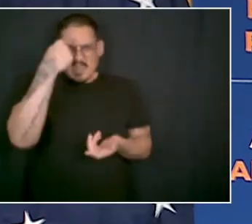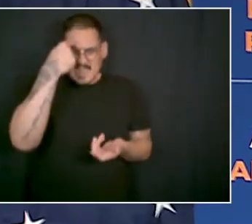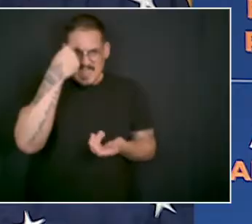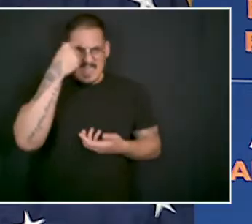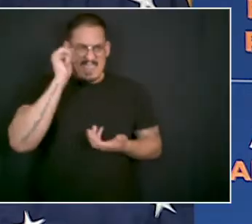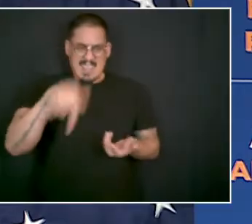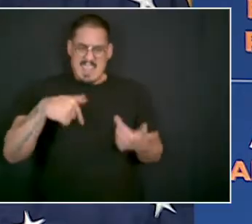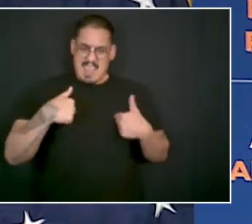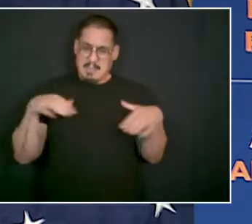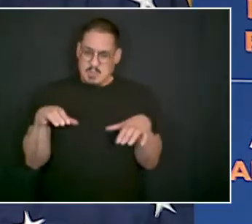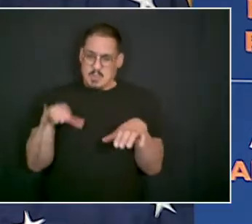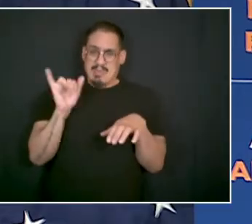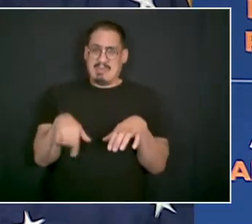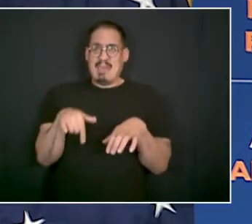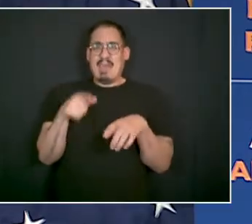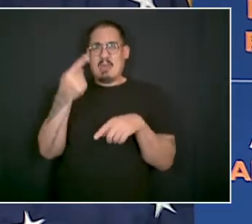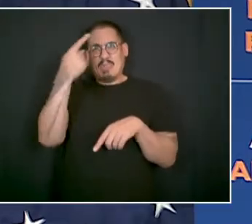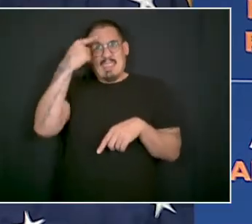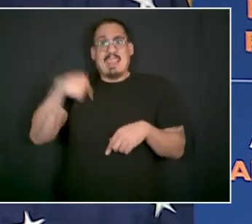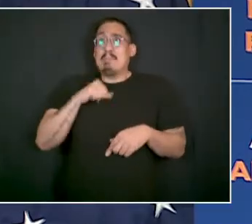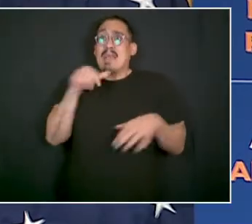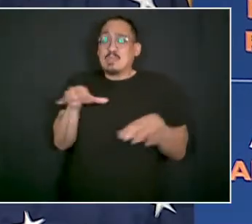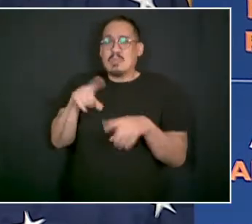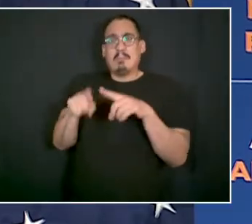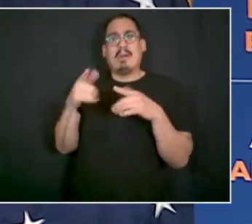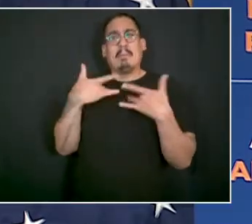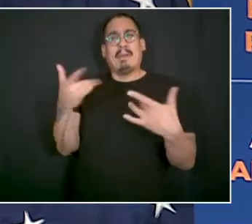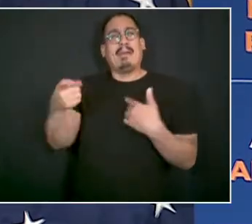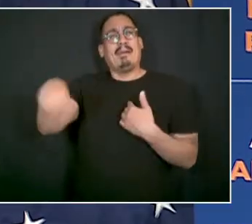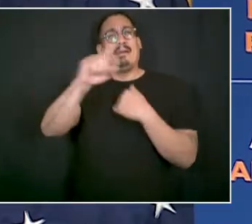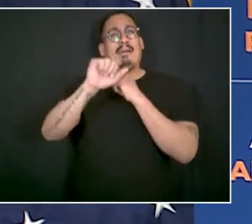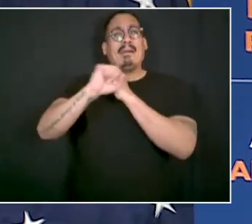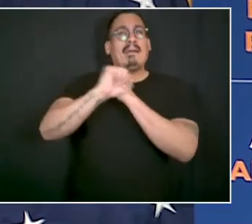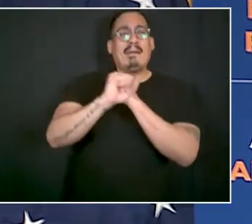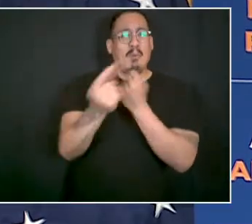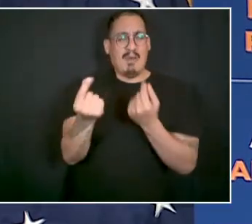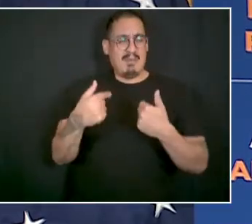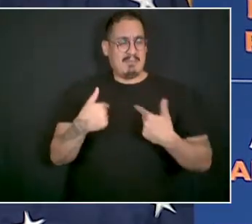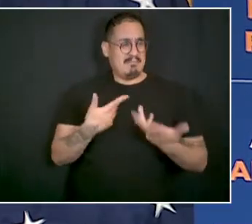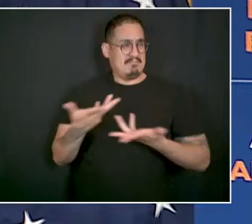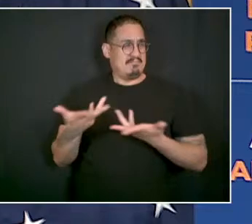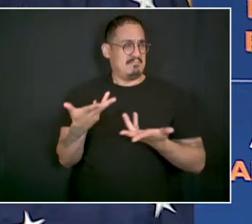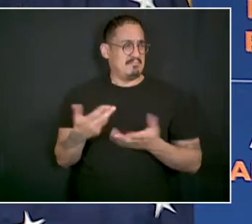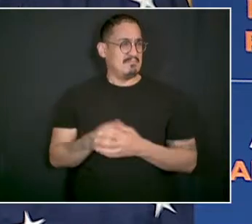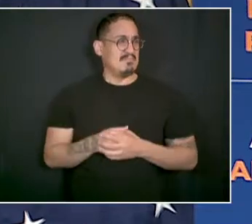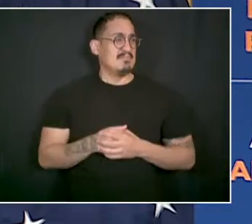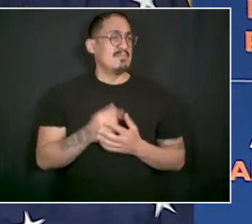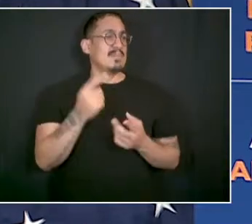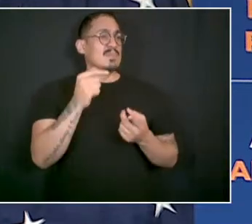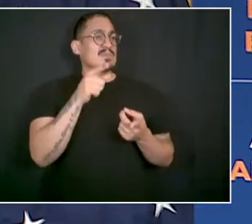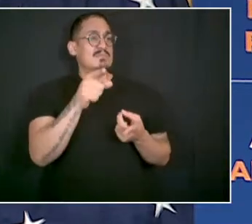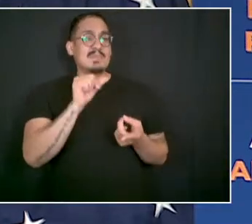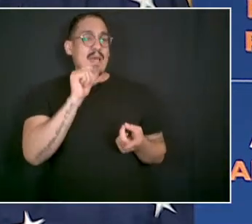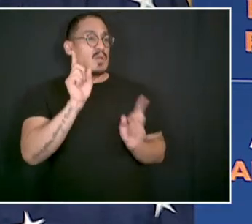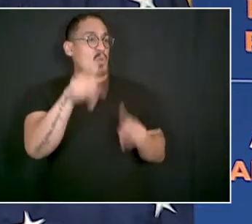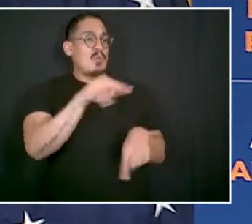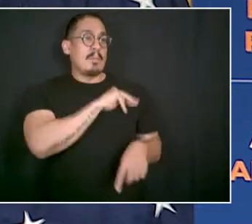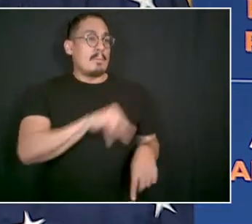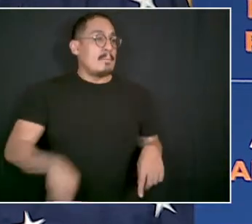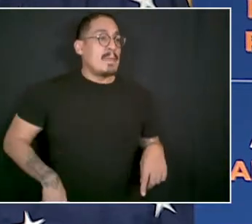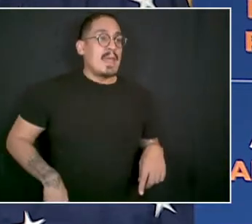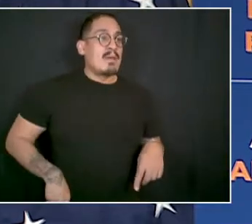going to the mayoral forums. You're not speaking out necessarily on all the issues when it comes to what New Yorkers want, and